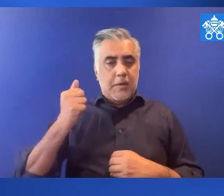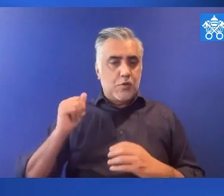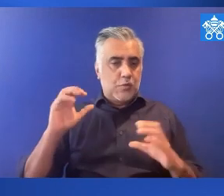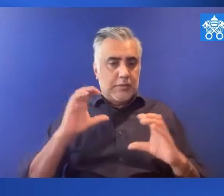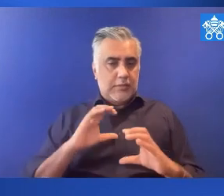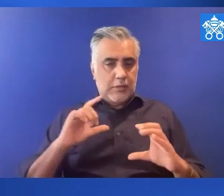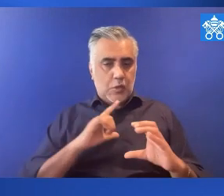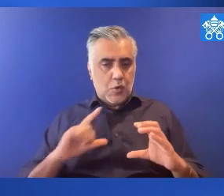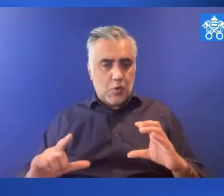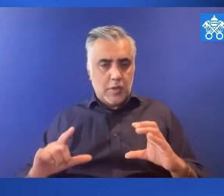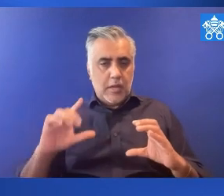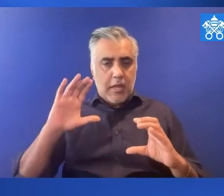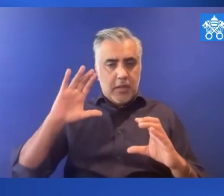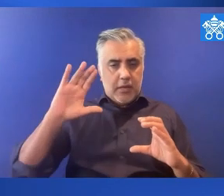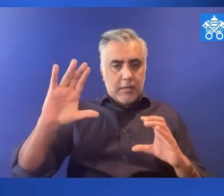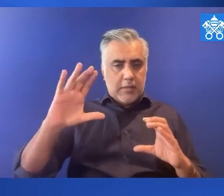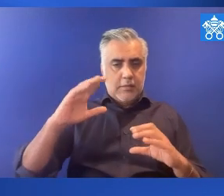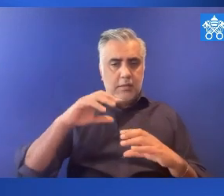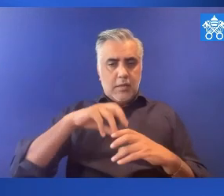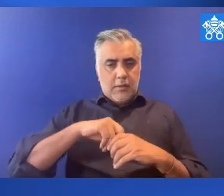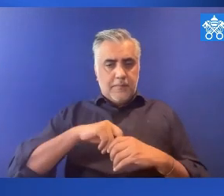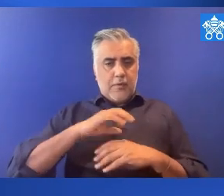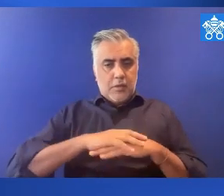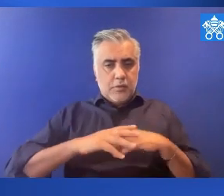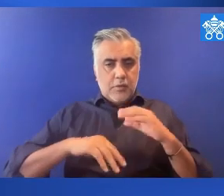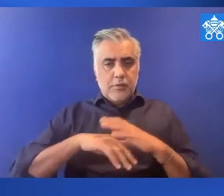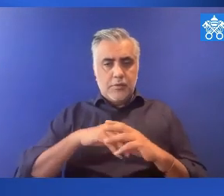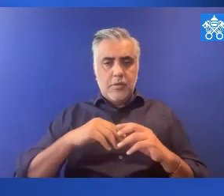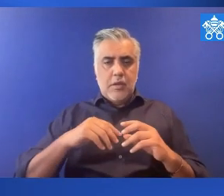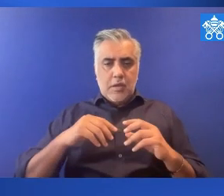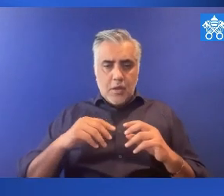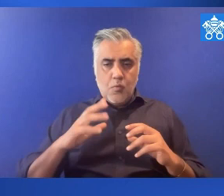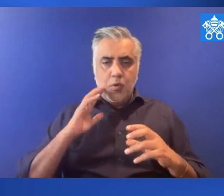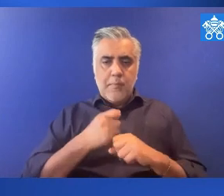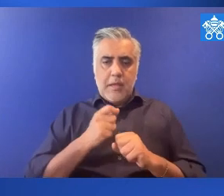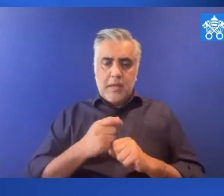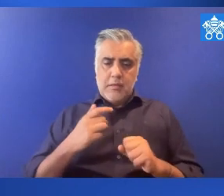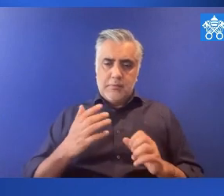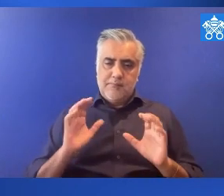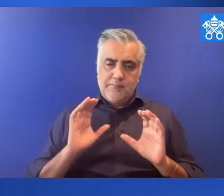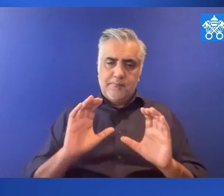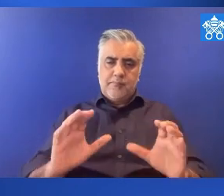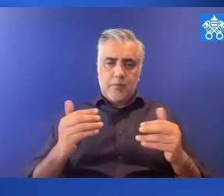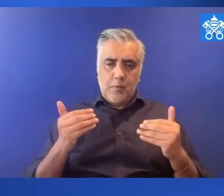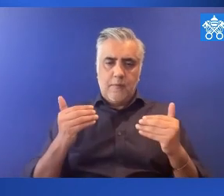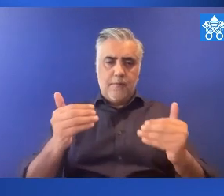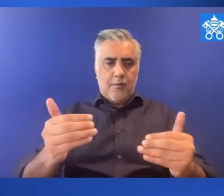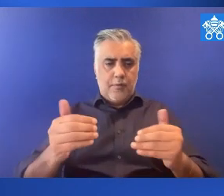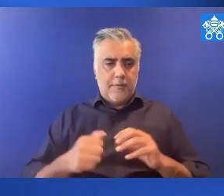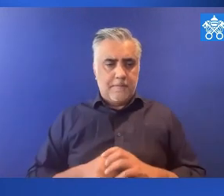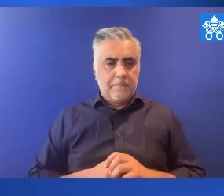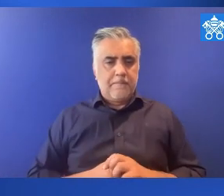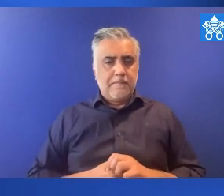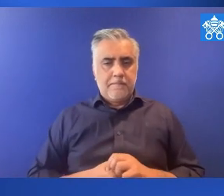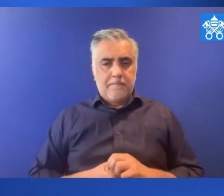consolation. It's better to look for the Lord, and the Lord with his presence will console us and make us